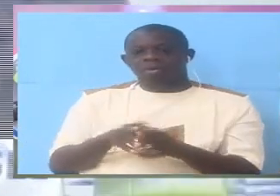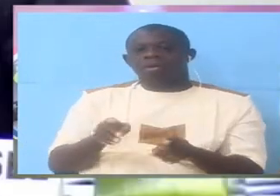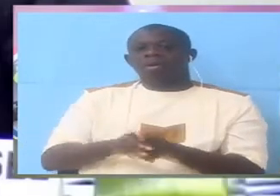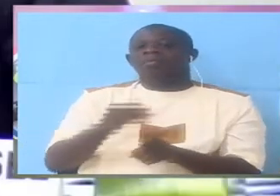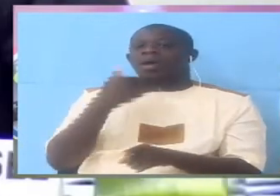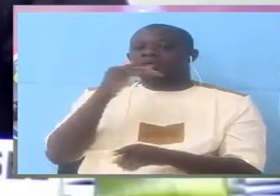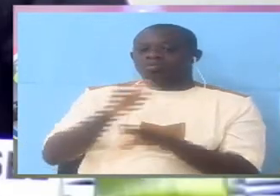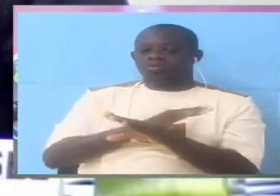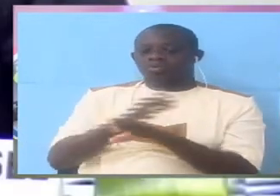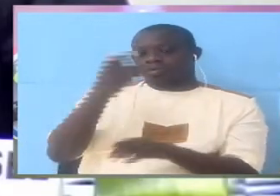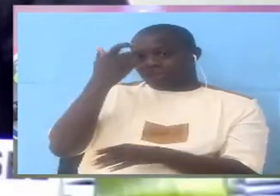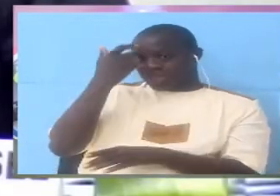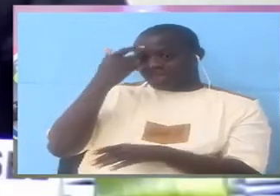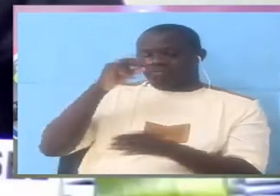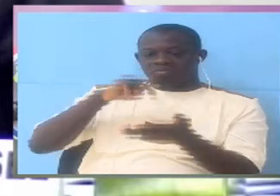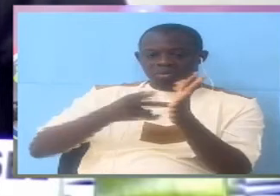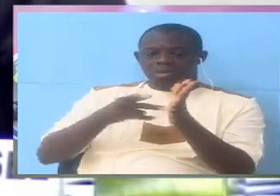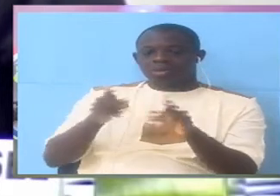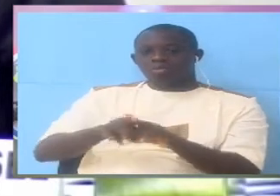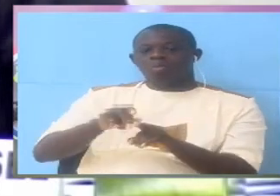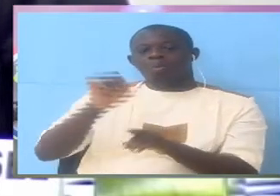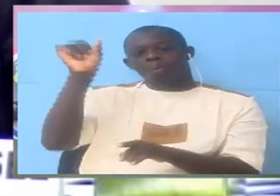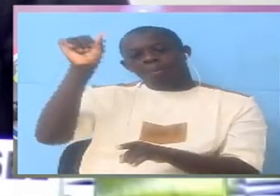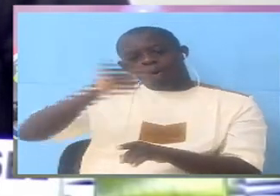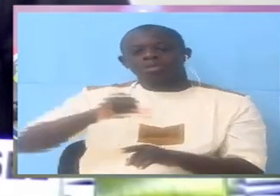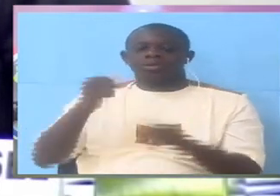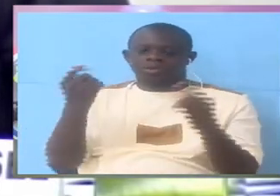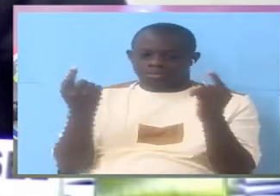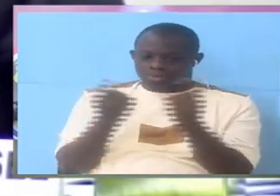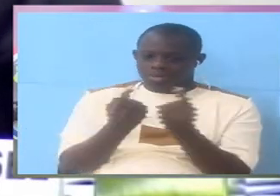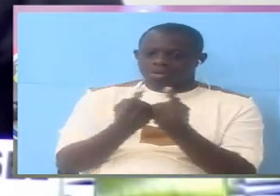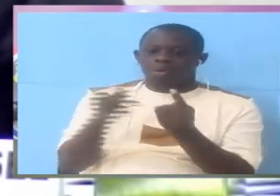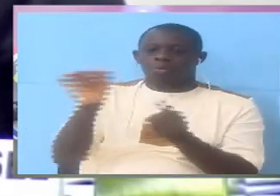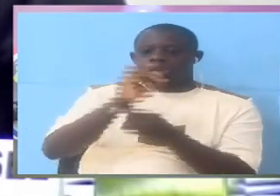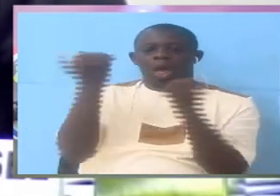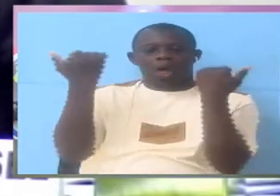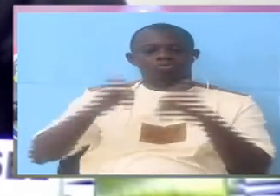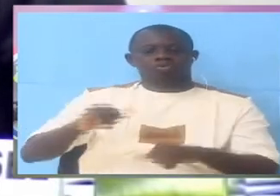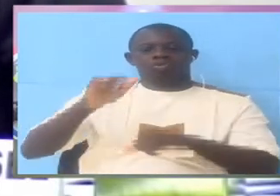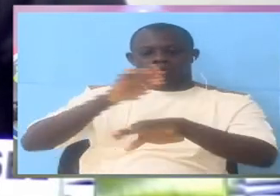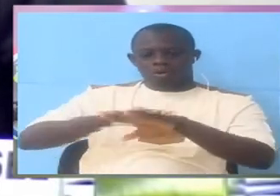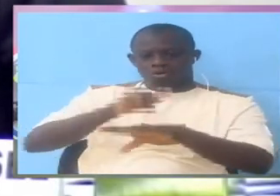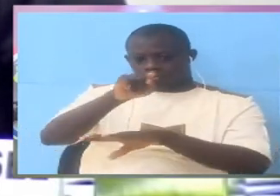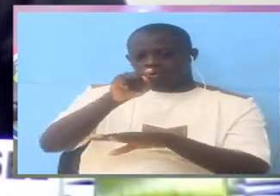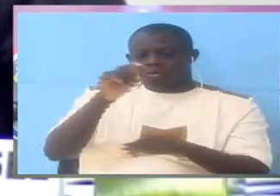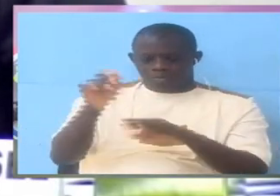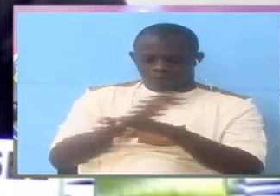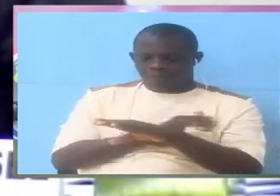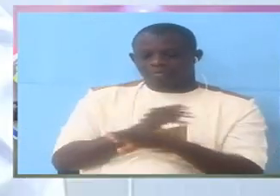Wouldn't you consider it as the worst thing that happened to you? At